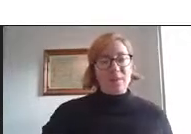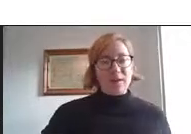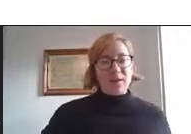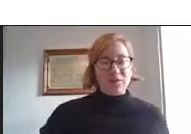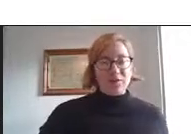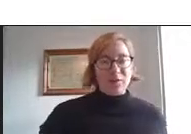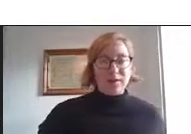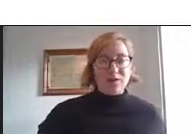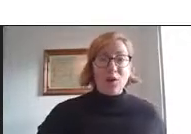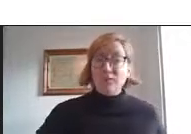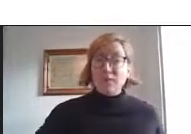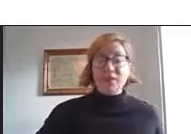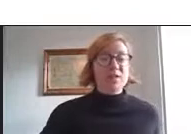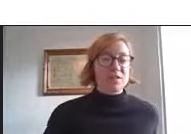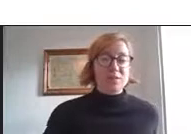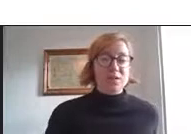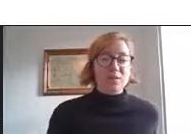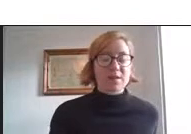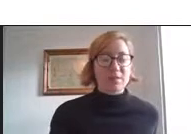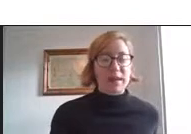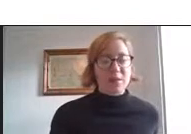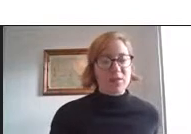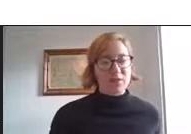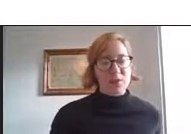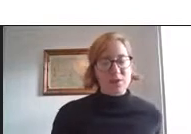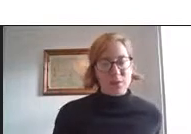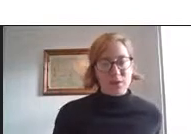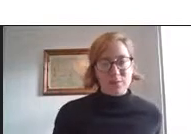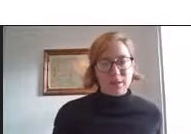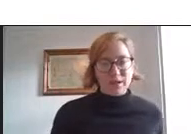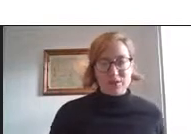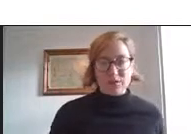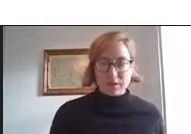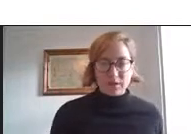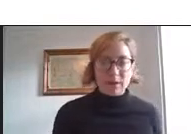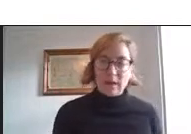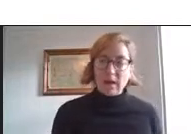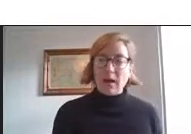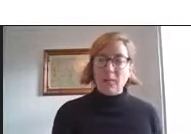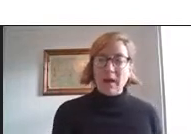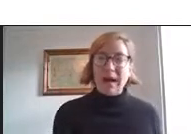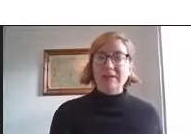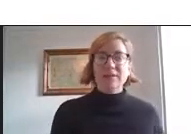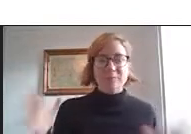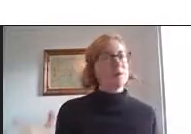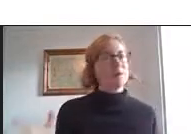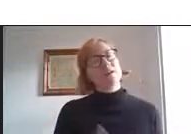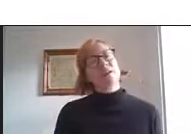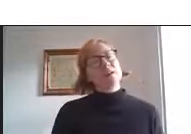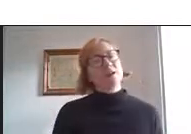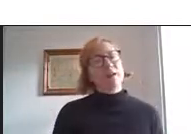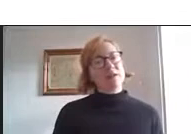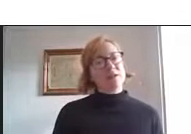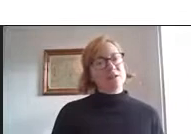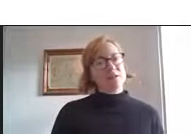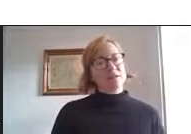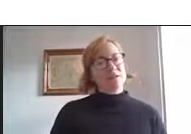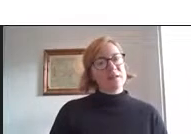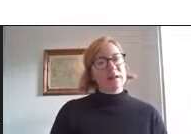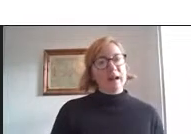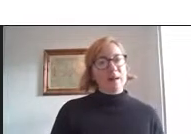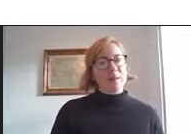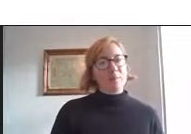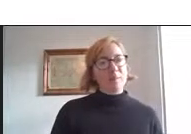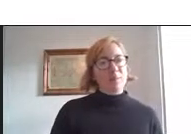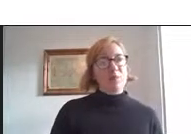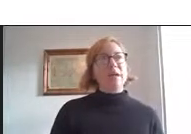or professionals who feel confident to do this, maybe if they've got the kind of Maggie Johnson handbook guide to do